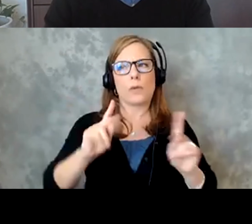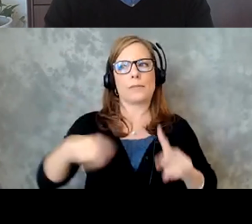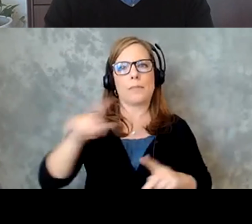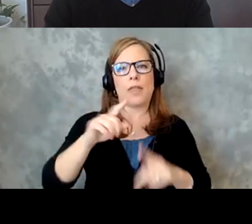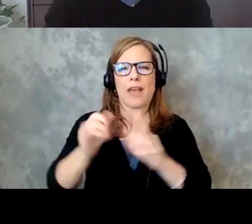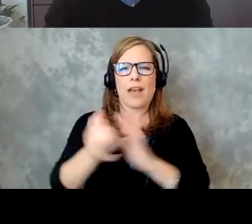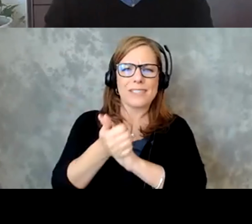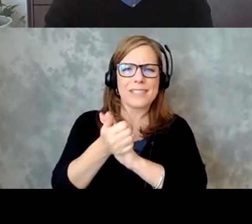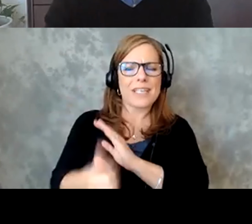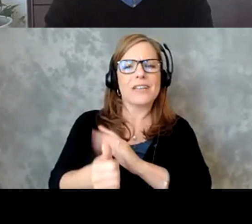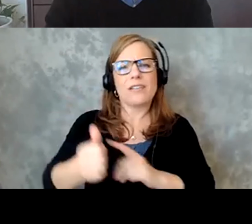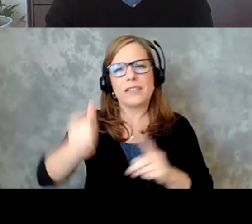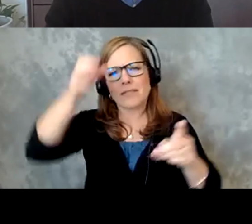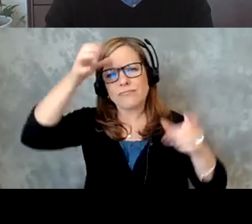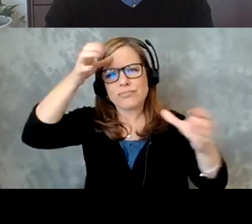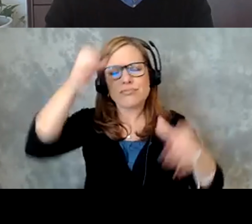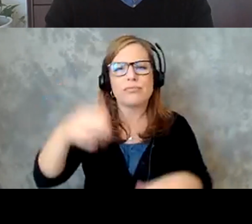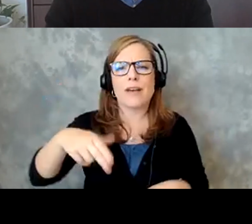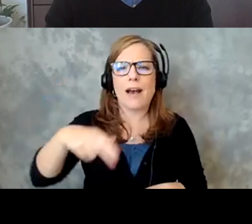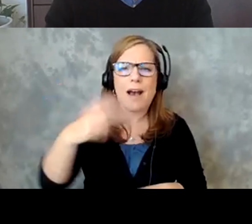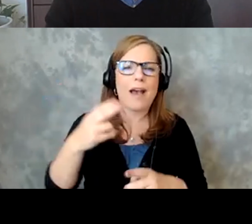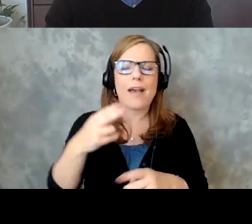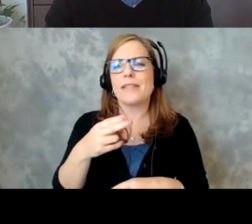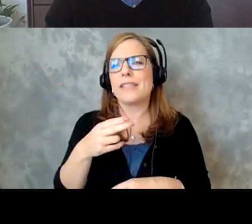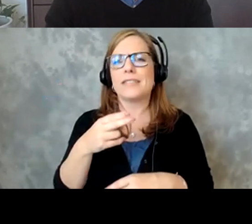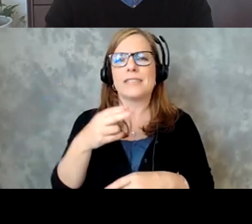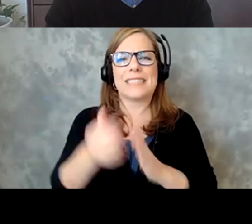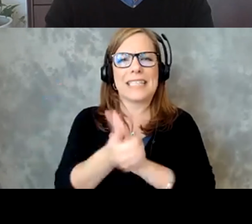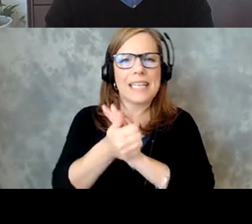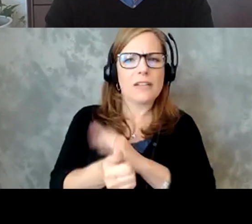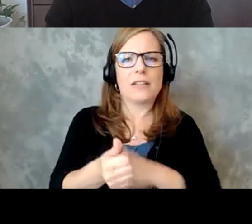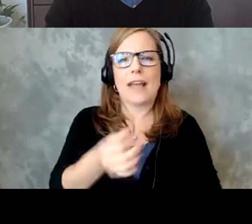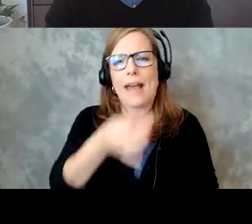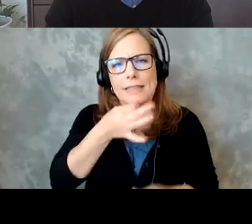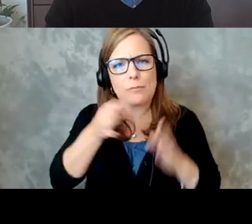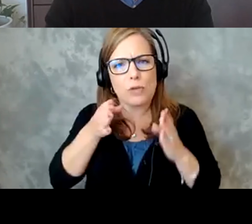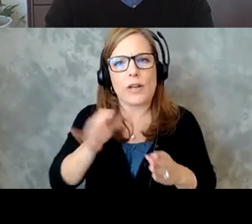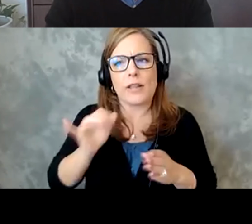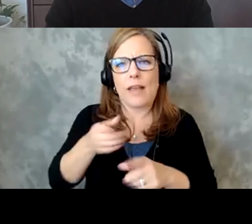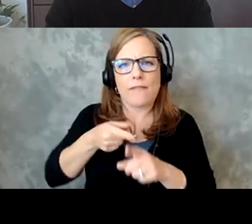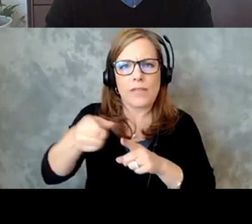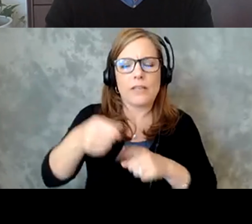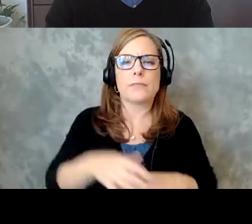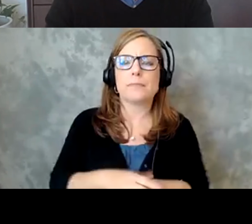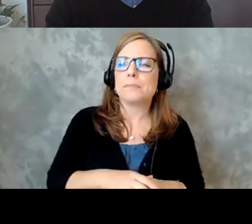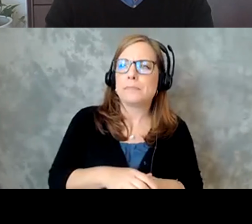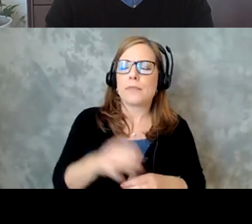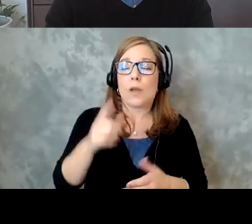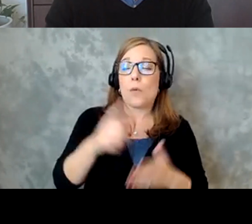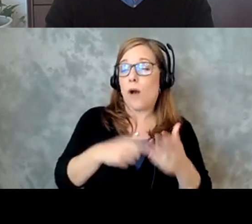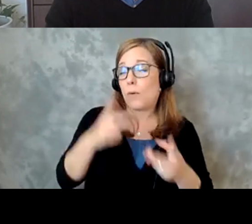in LTSS-like services. What's exciting is that what we've seen so far are